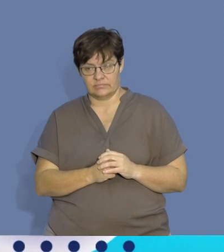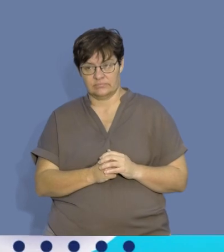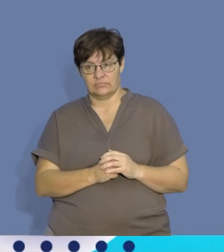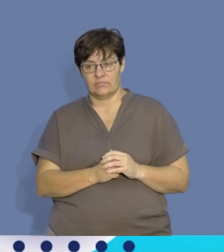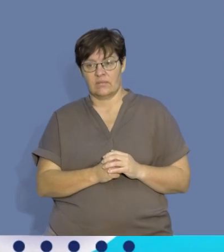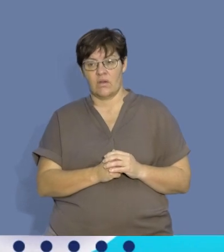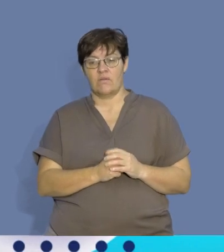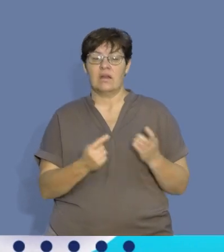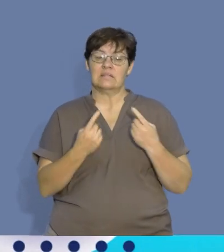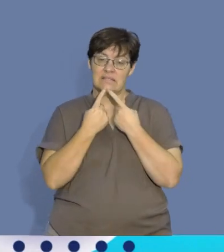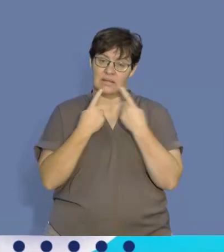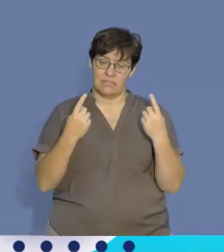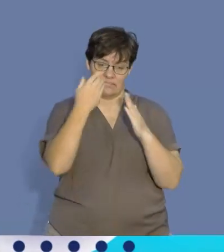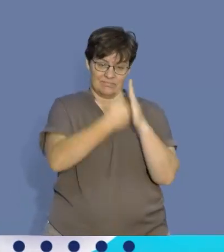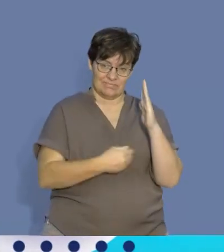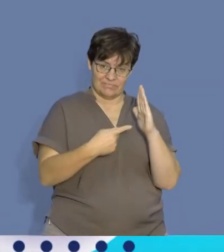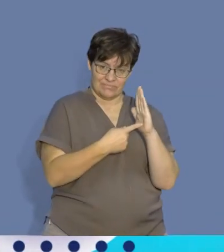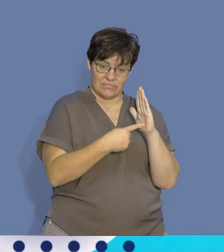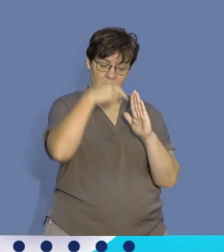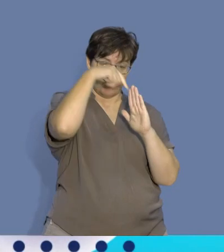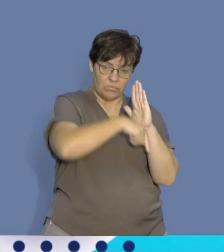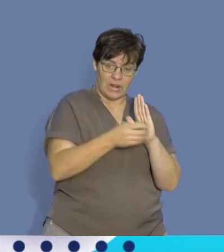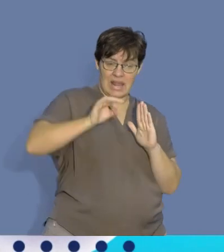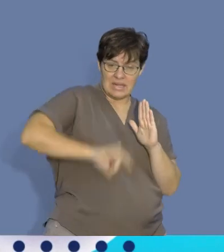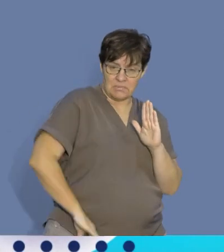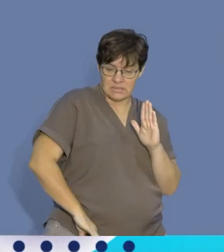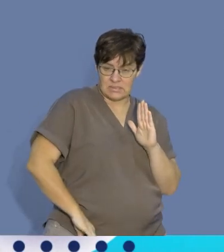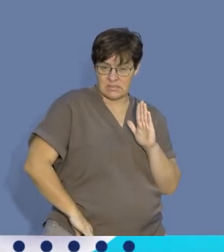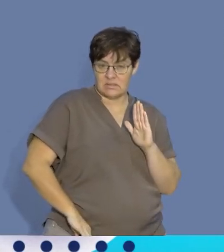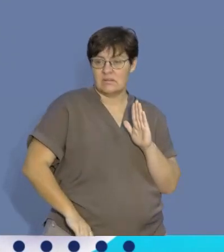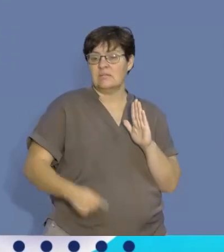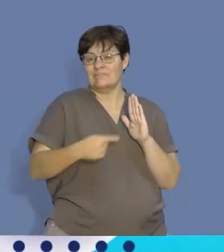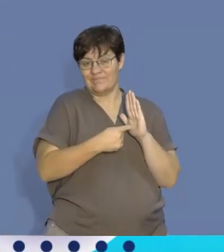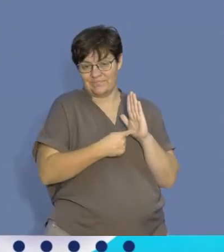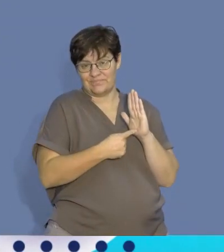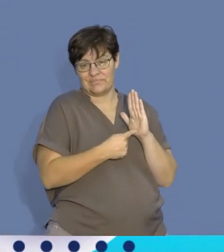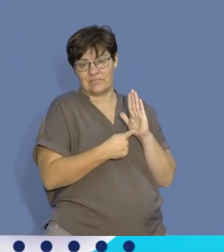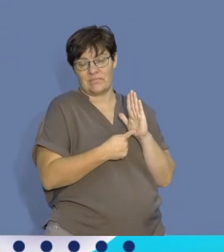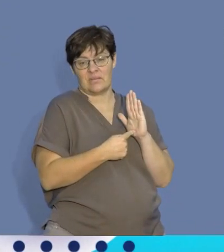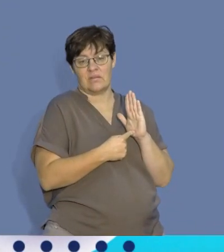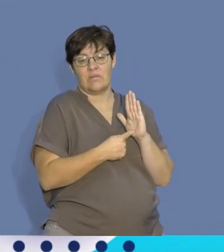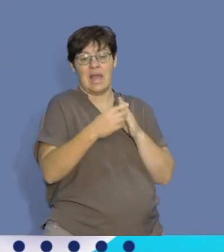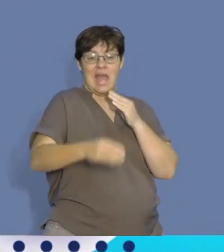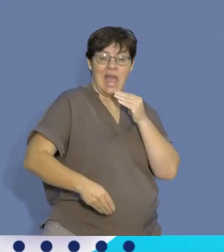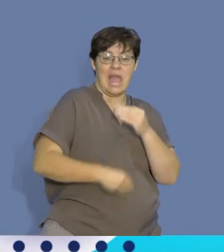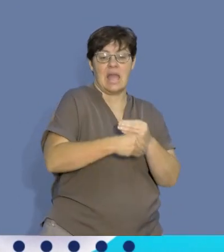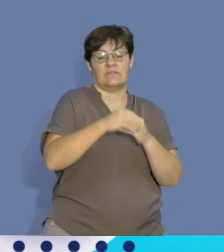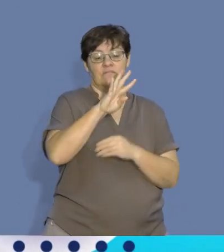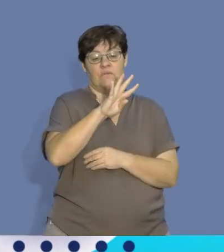So in your statement of comprehensive income, in the income statement, we are now adding